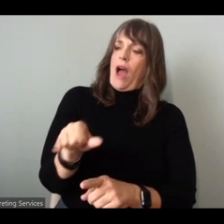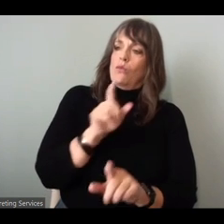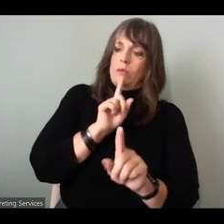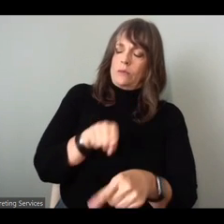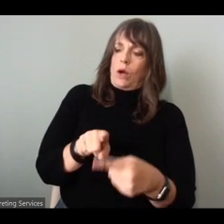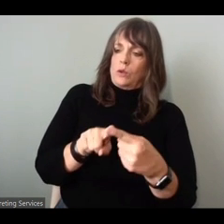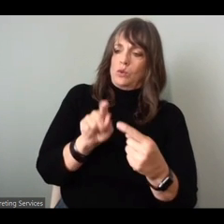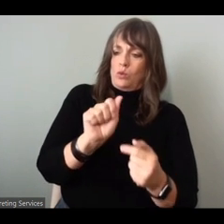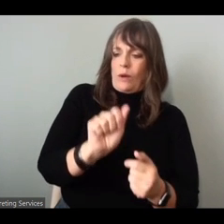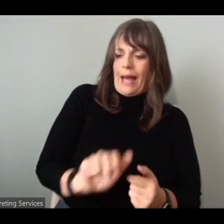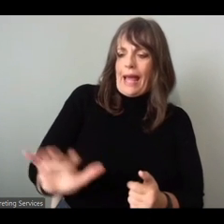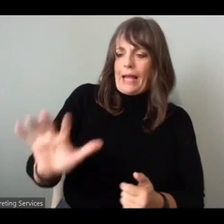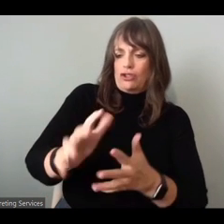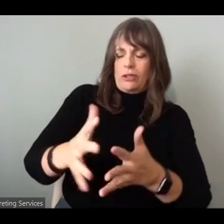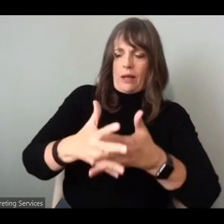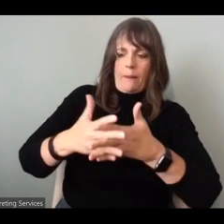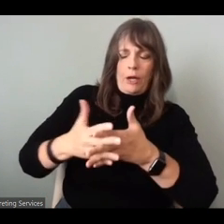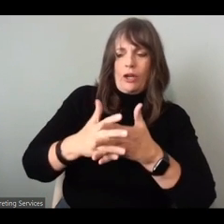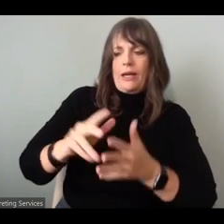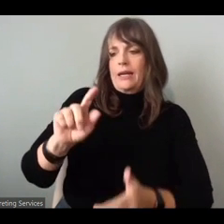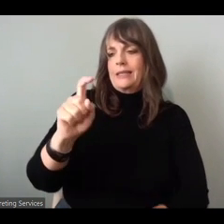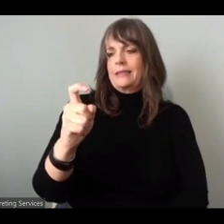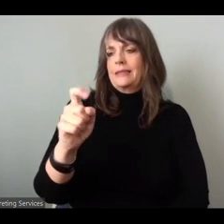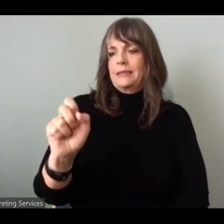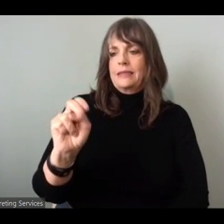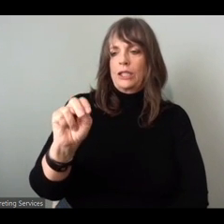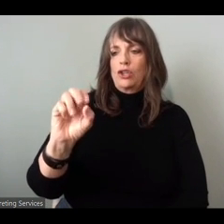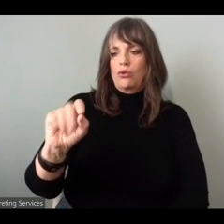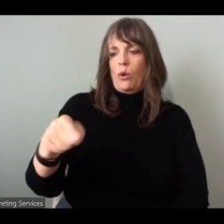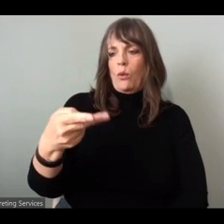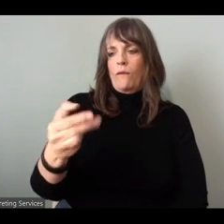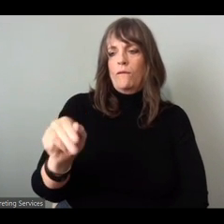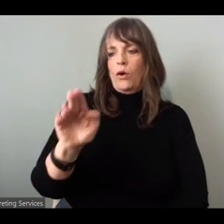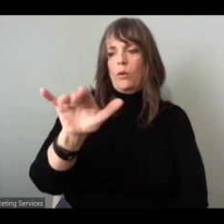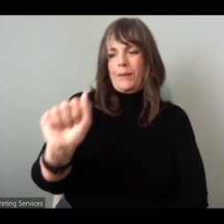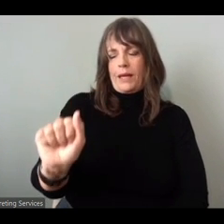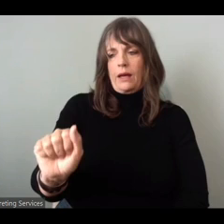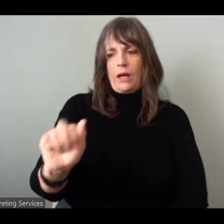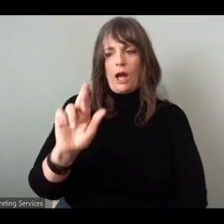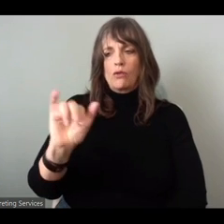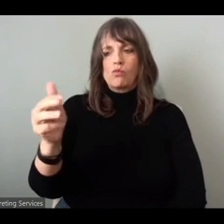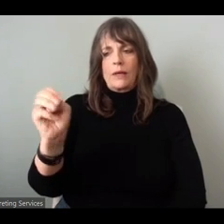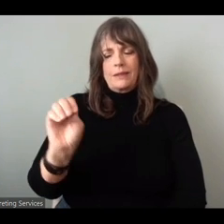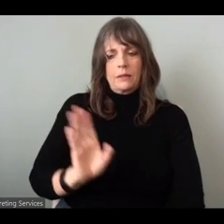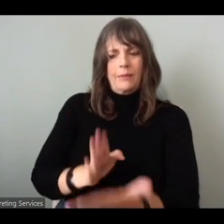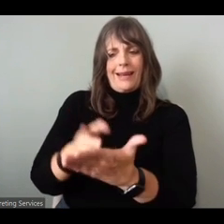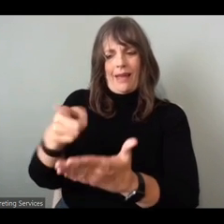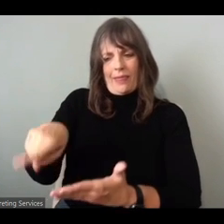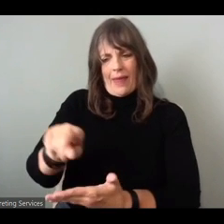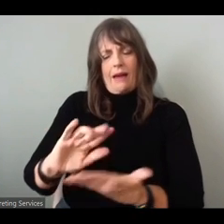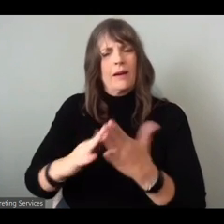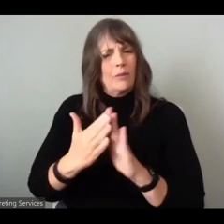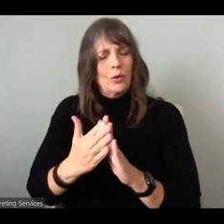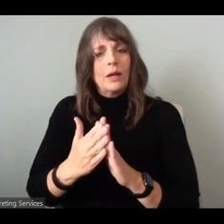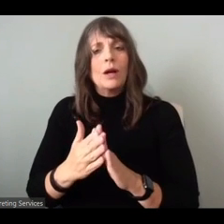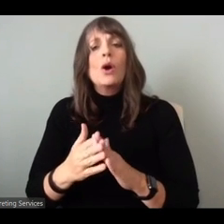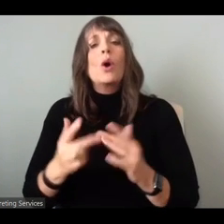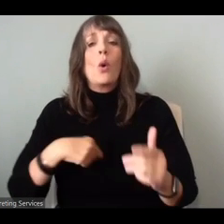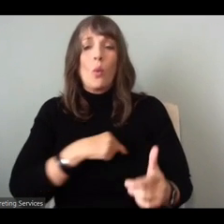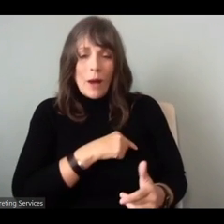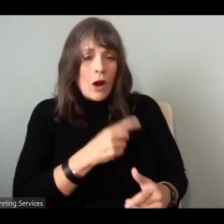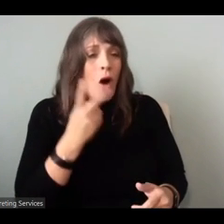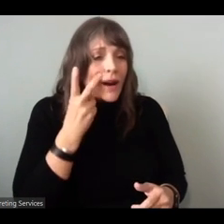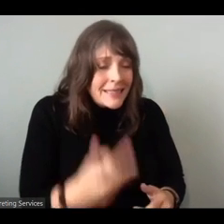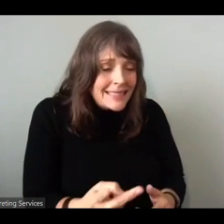American communities. What we're also seeing is the desire for collaboration. What we've gotten